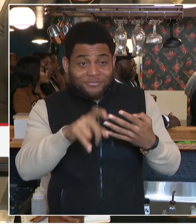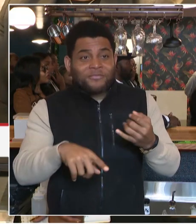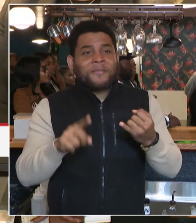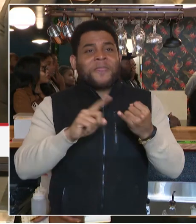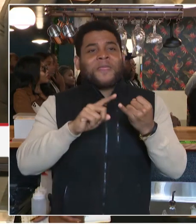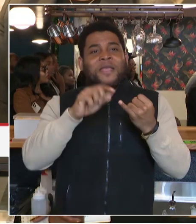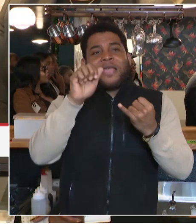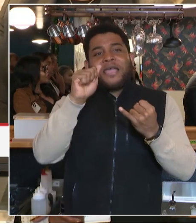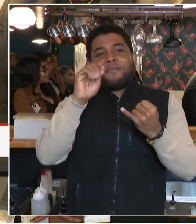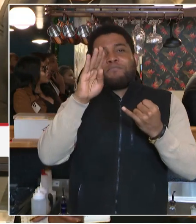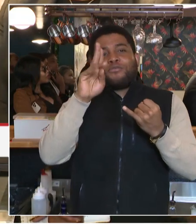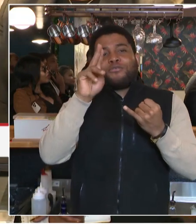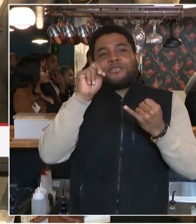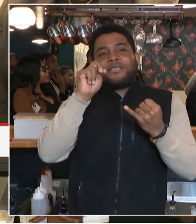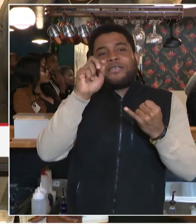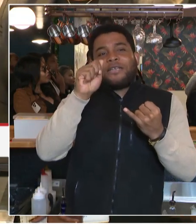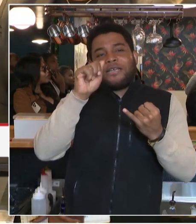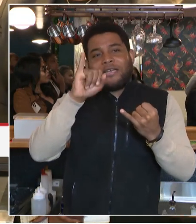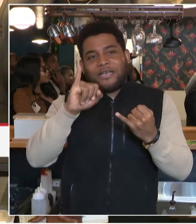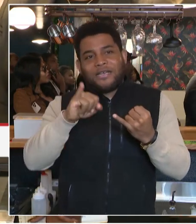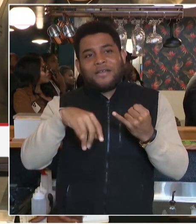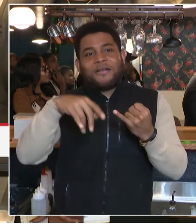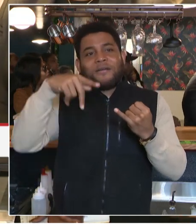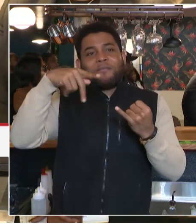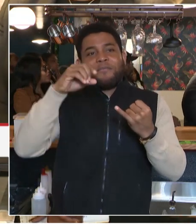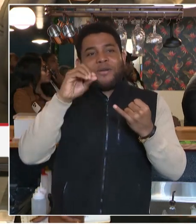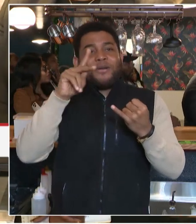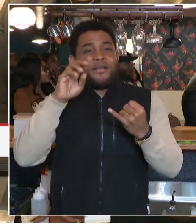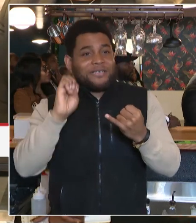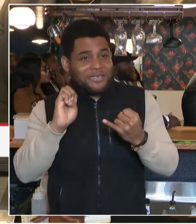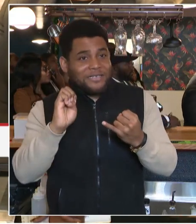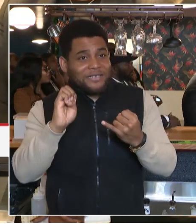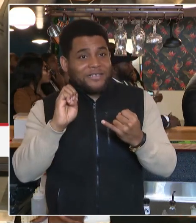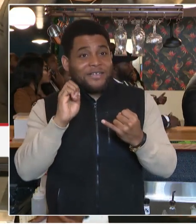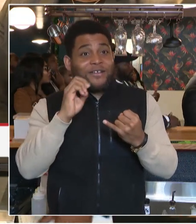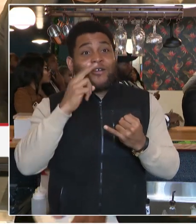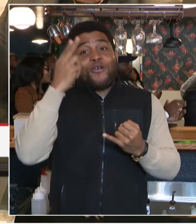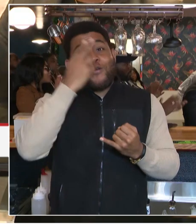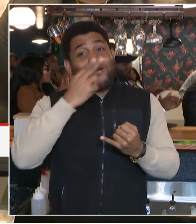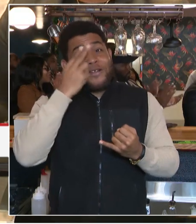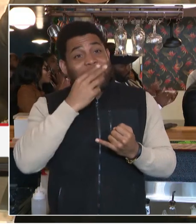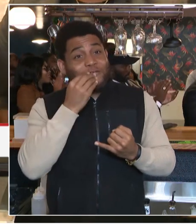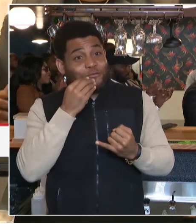a Hawaiian food eatery that will open a new location in Ward 5.